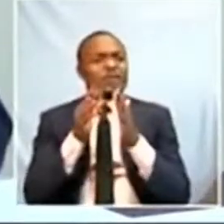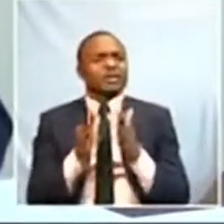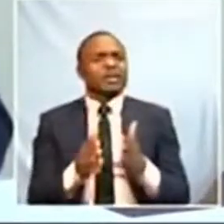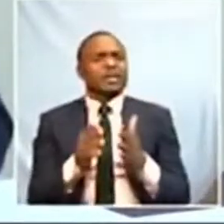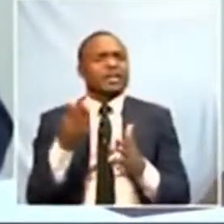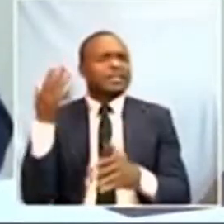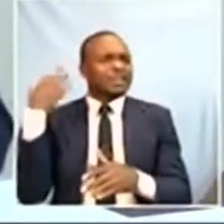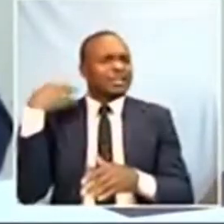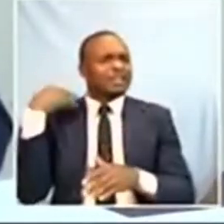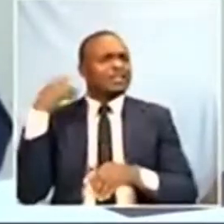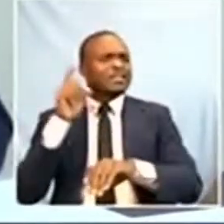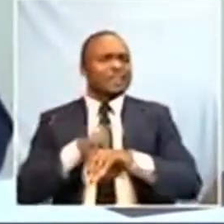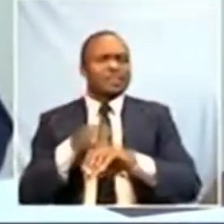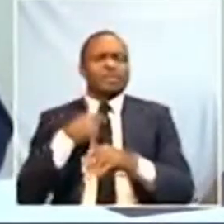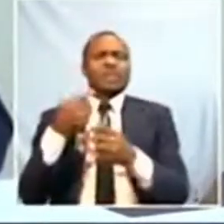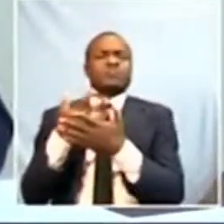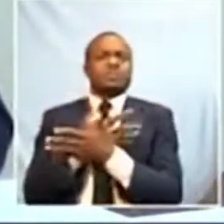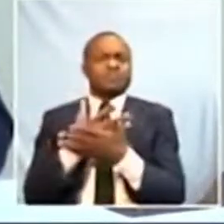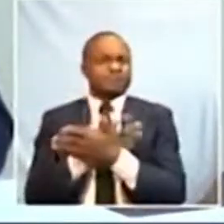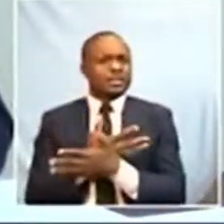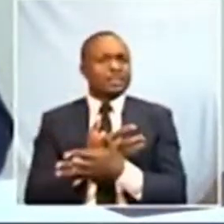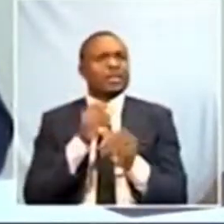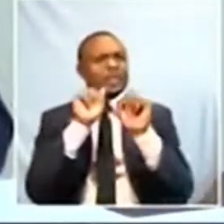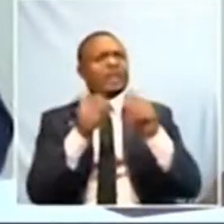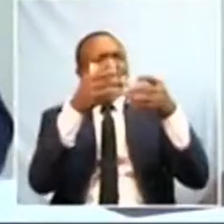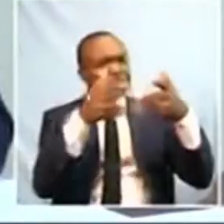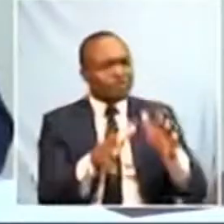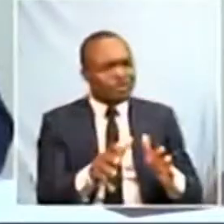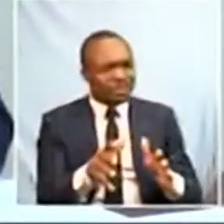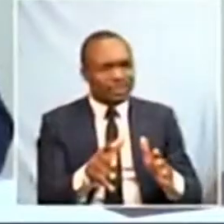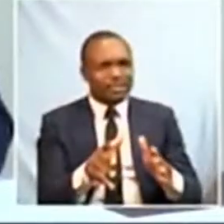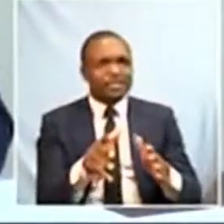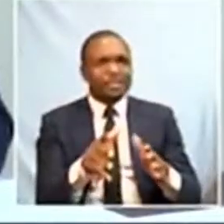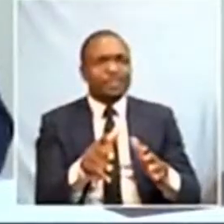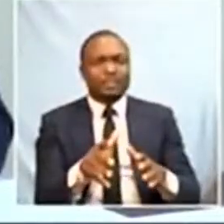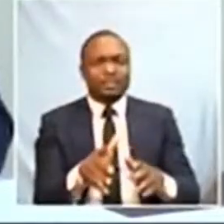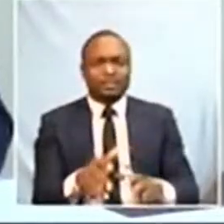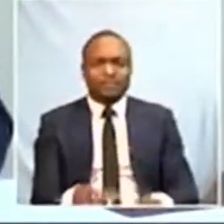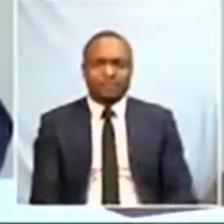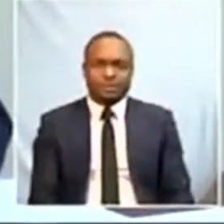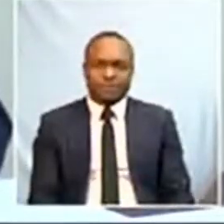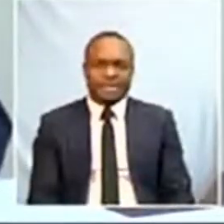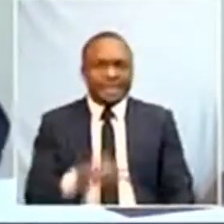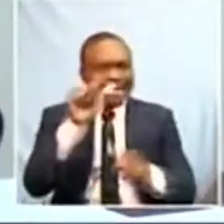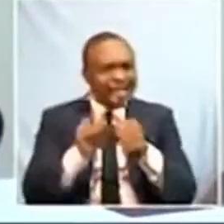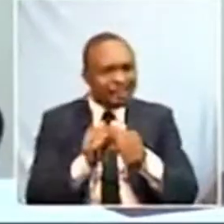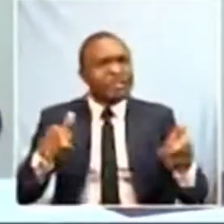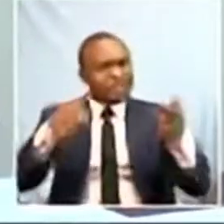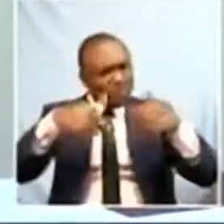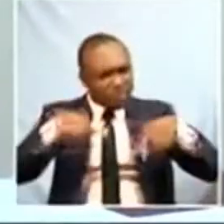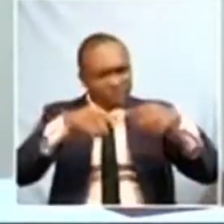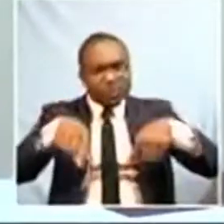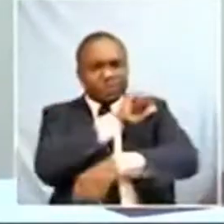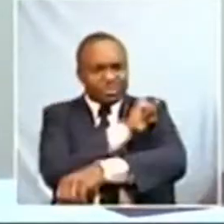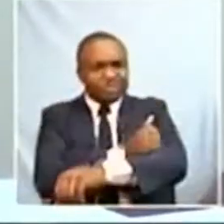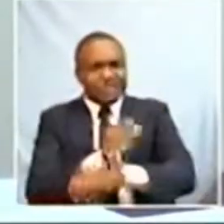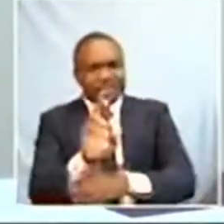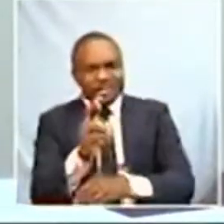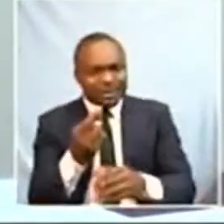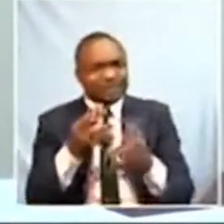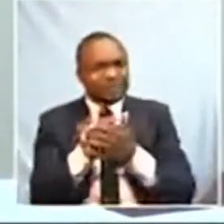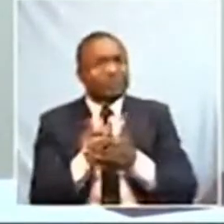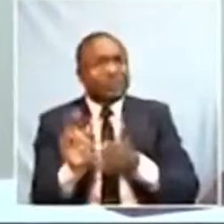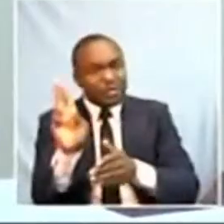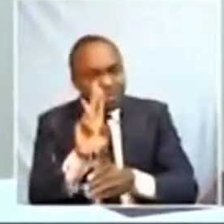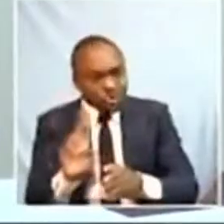time I was afraid. I say maybe I can lose, maybe I can do that. Every local authority is recovering the money